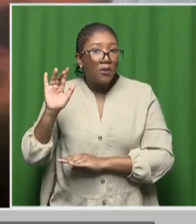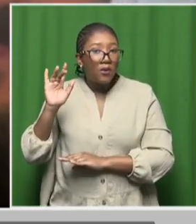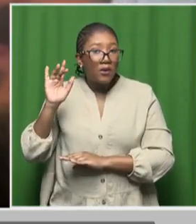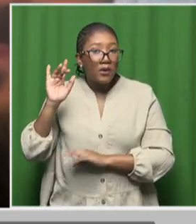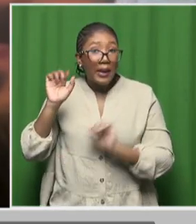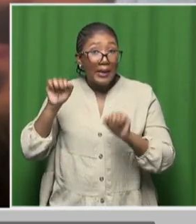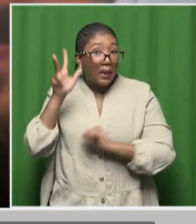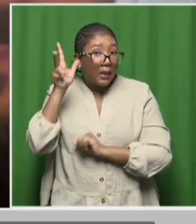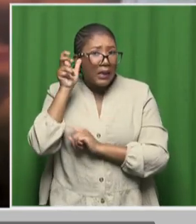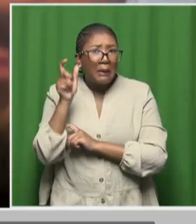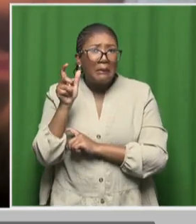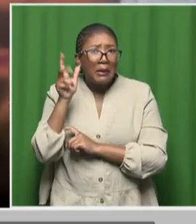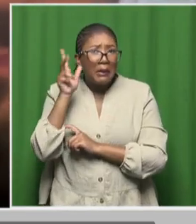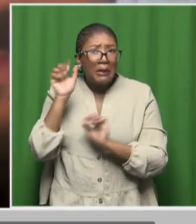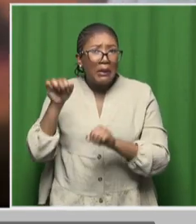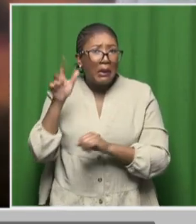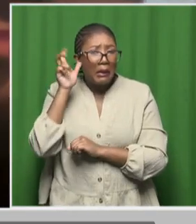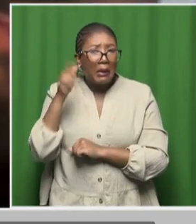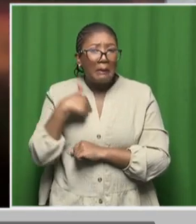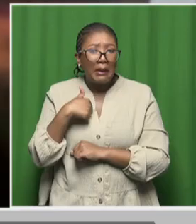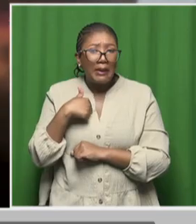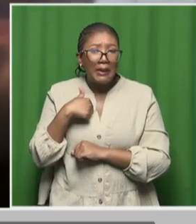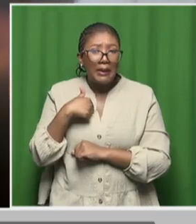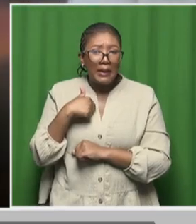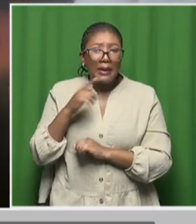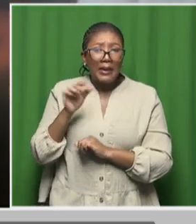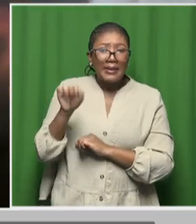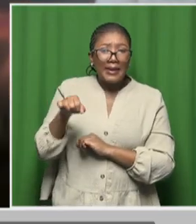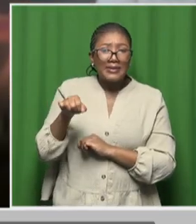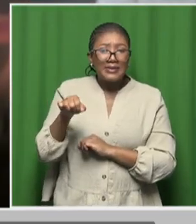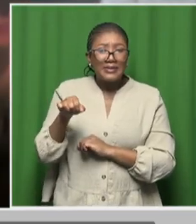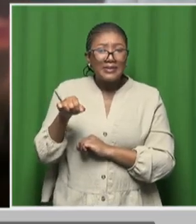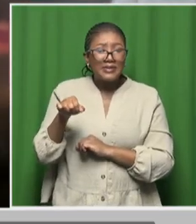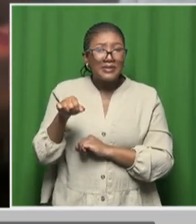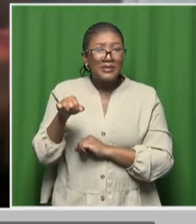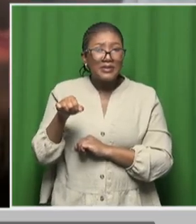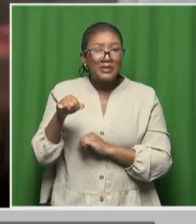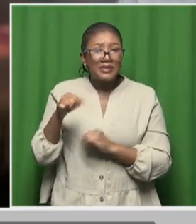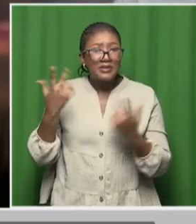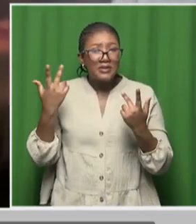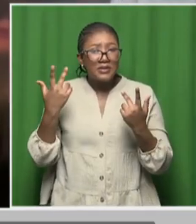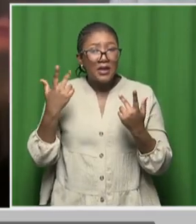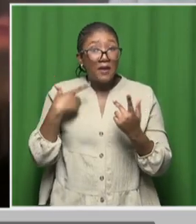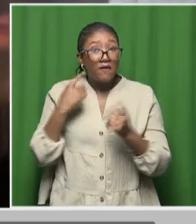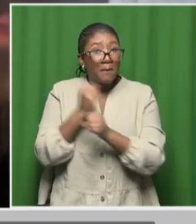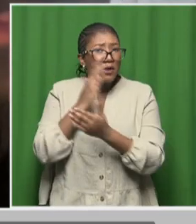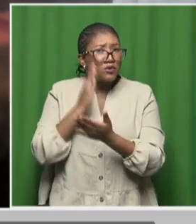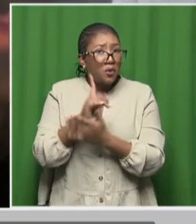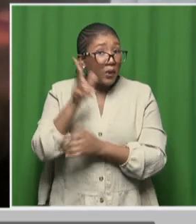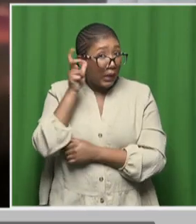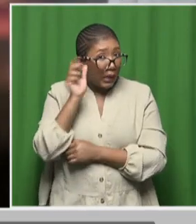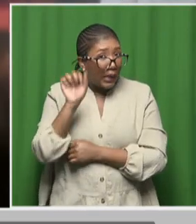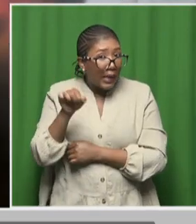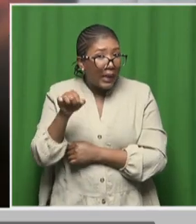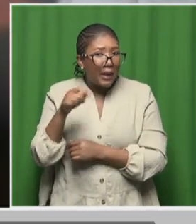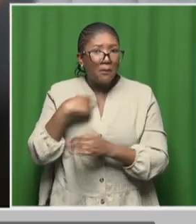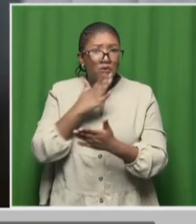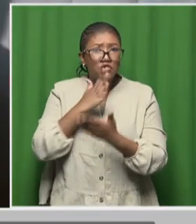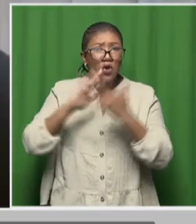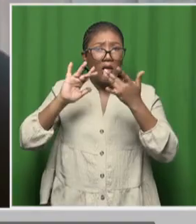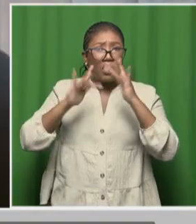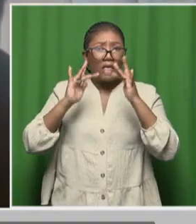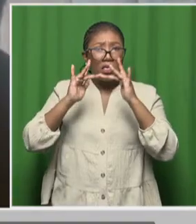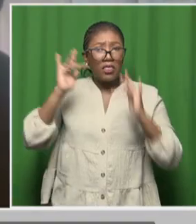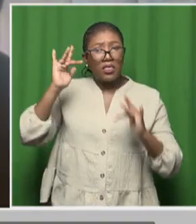Asif, can you hear me? Yeah, can you hear me? Please do confirm if you can hear me. I'm not sure if you're losing the line. Yeah, I can